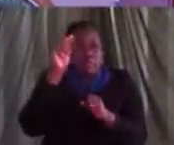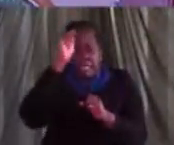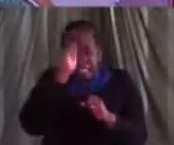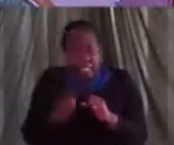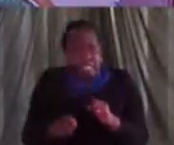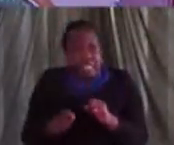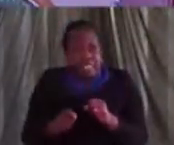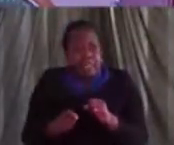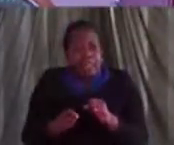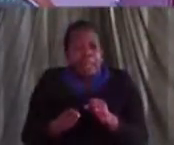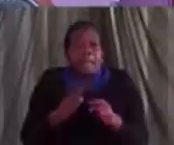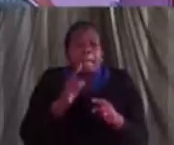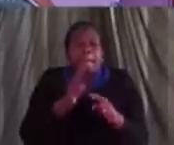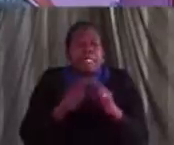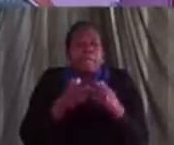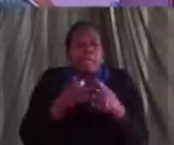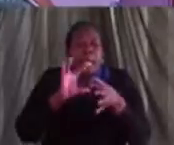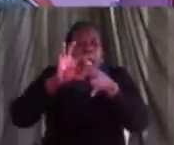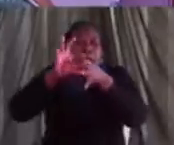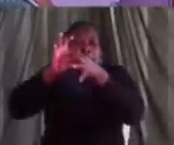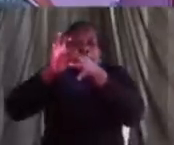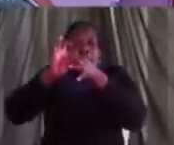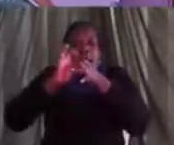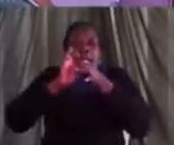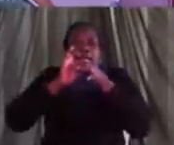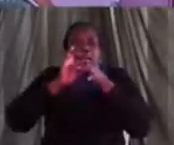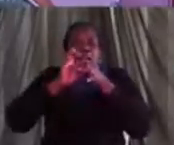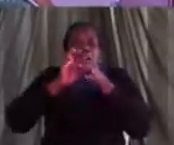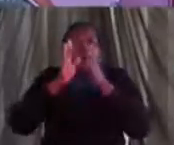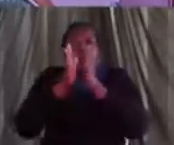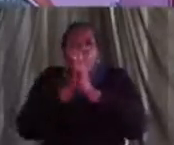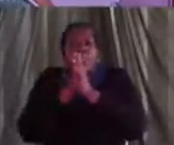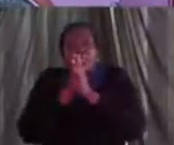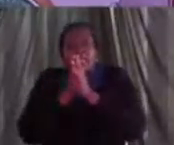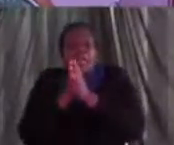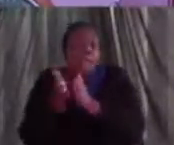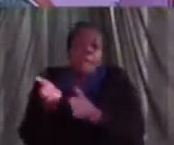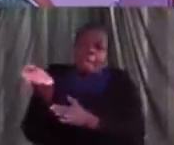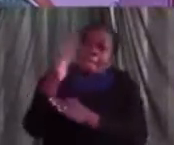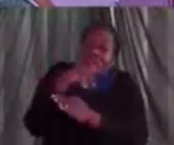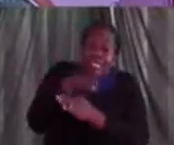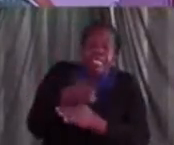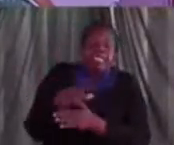to relinquish that and come back to this area.